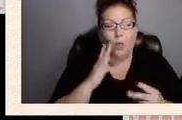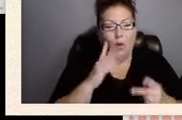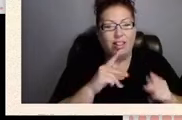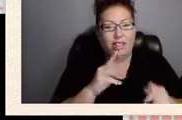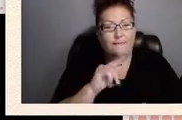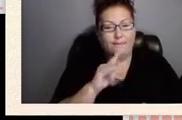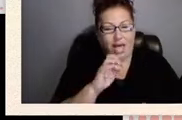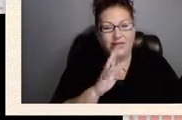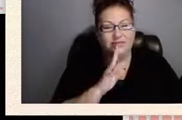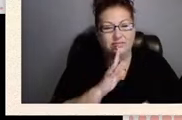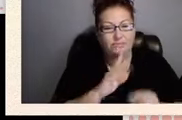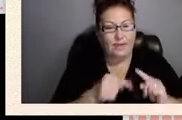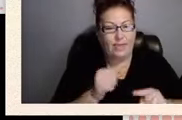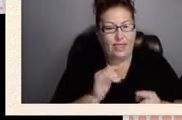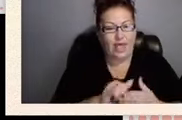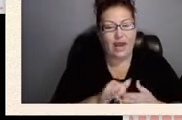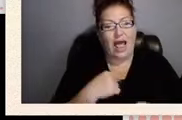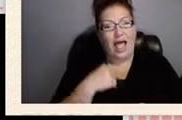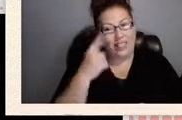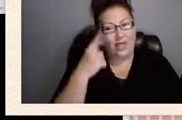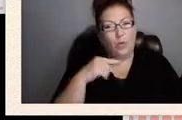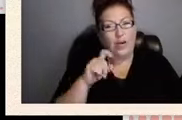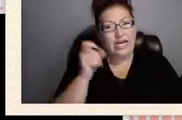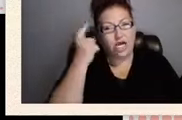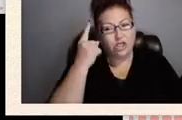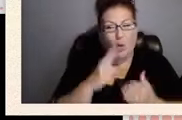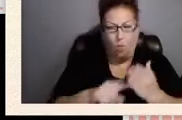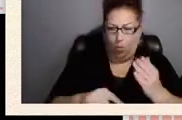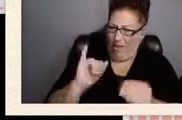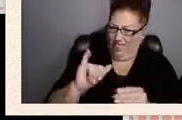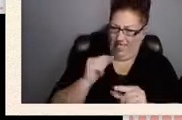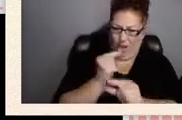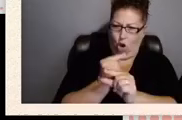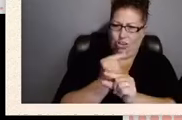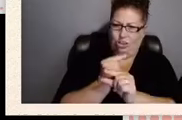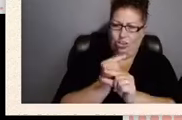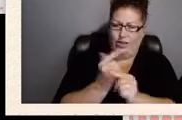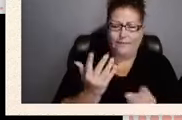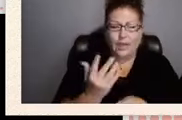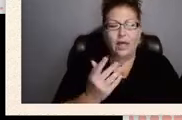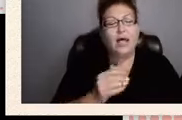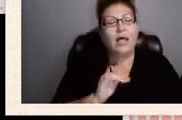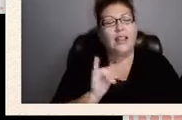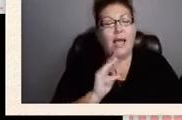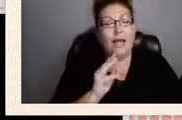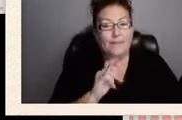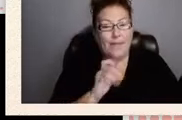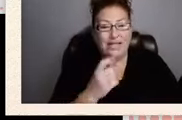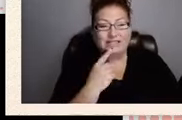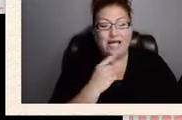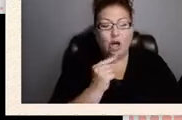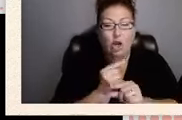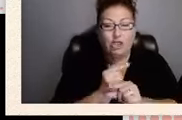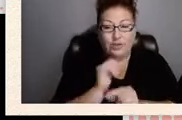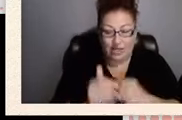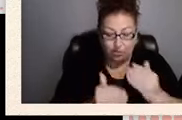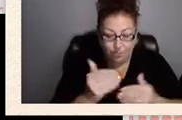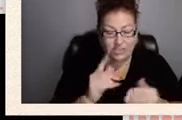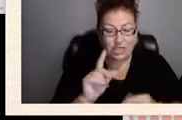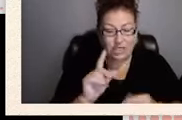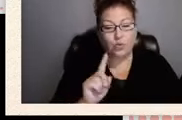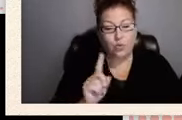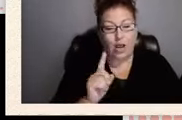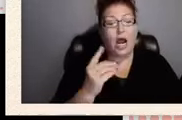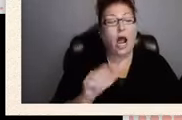is, I think we need to understand what is guardianship. So as Mike said, guardianship is a process where someone who